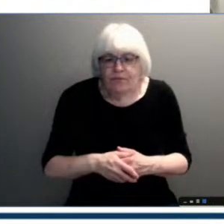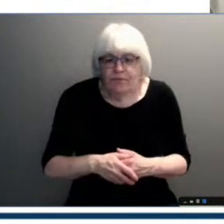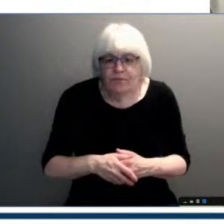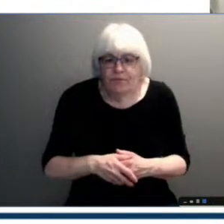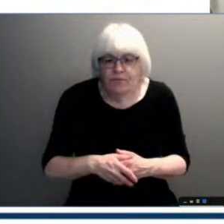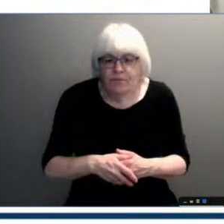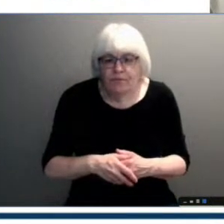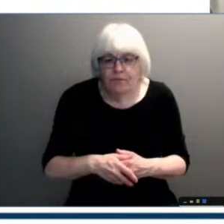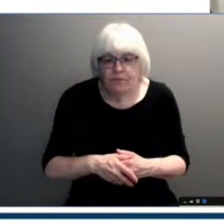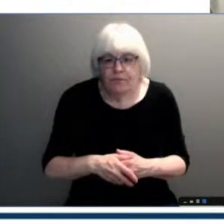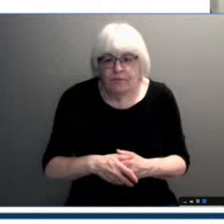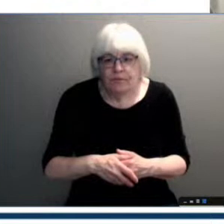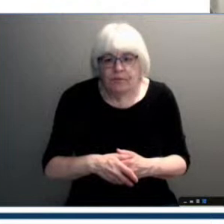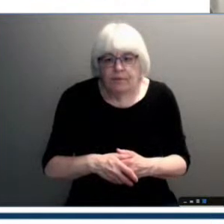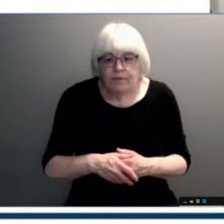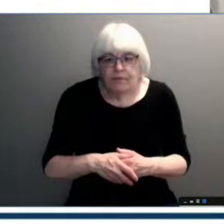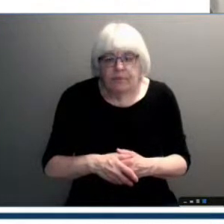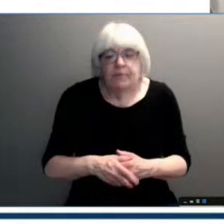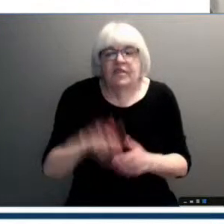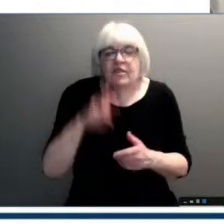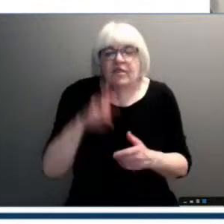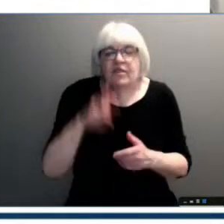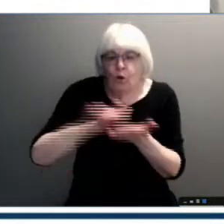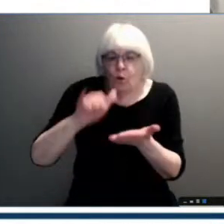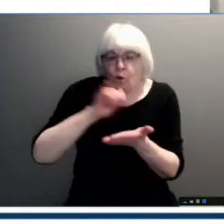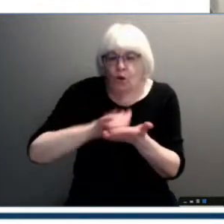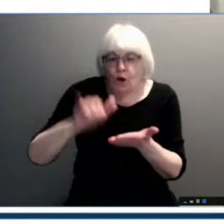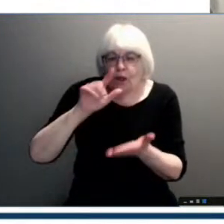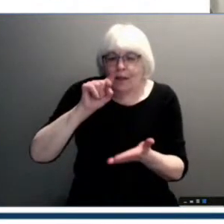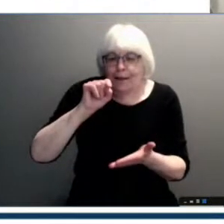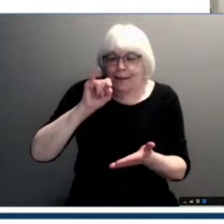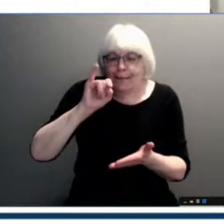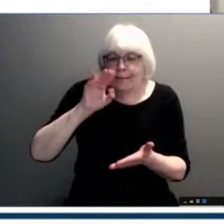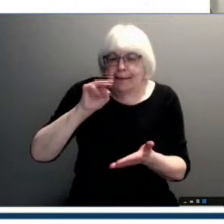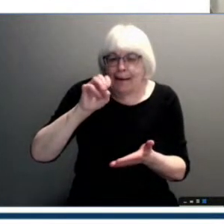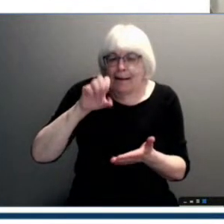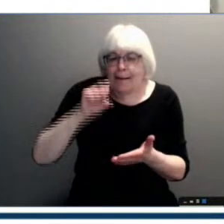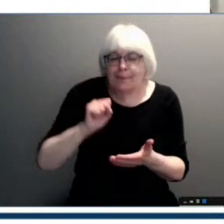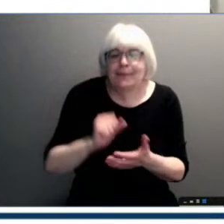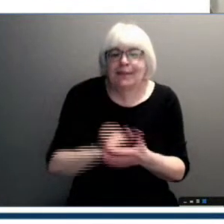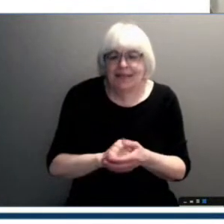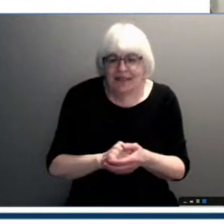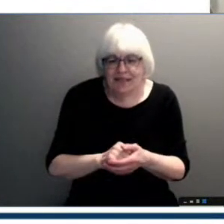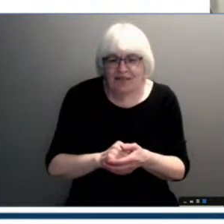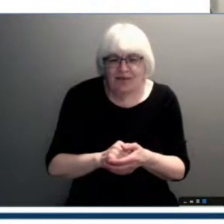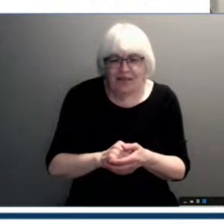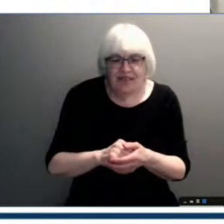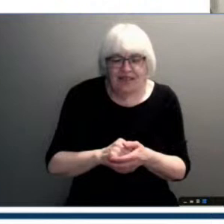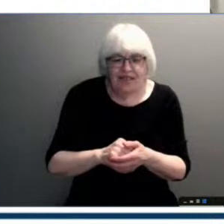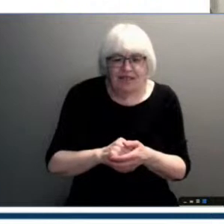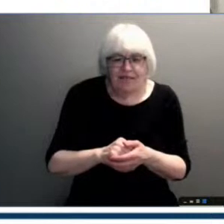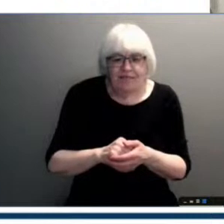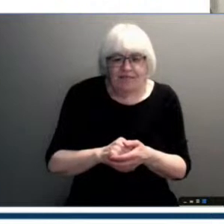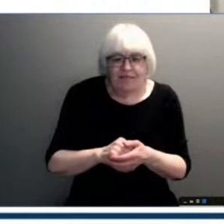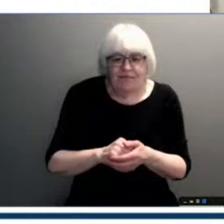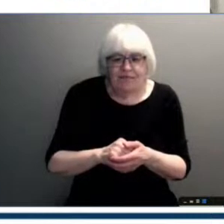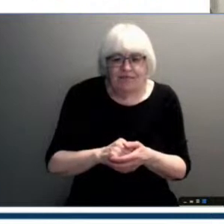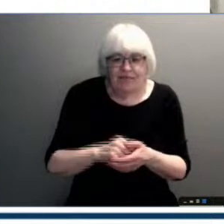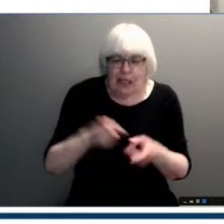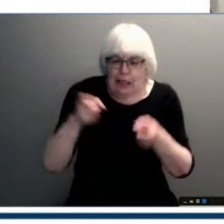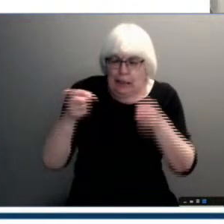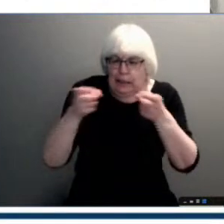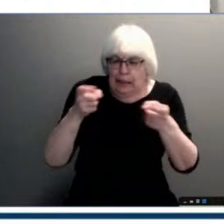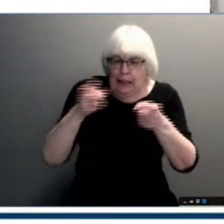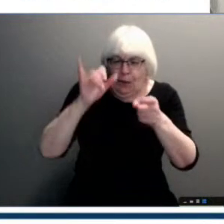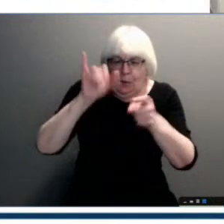is essentially close to worthless in terms of dealing with the Omicron variant. There's an awful lot of people